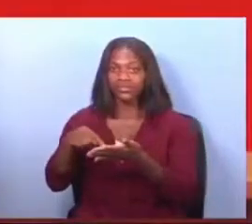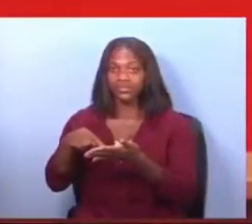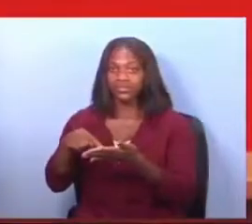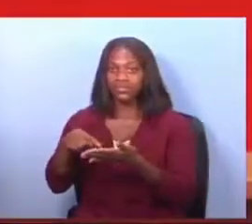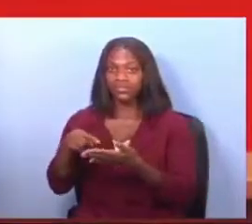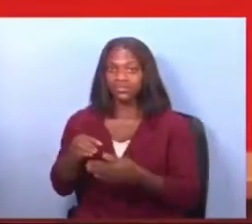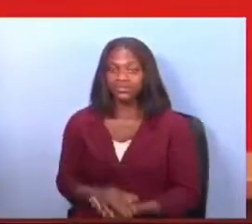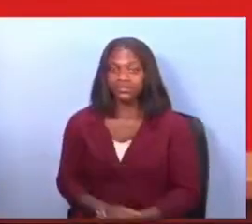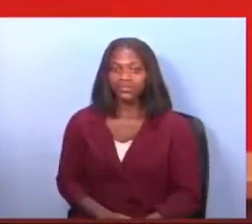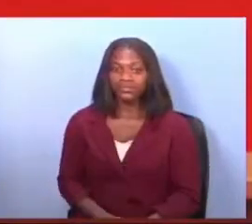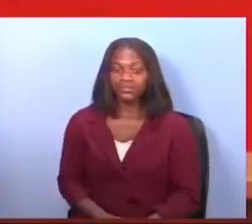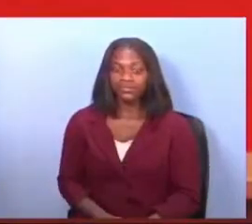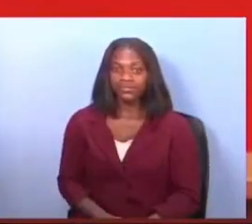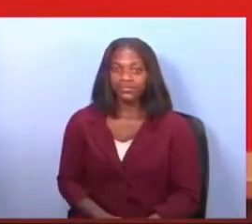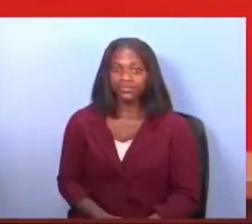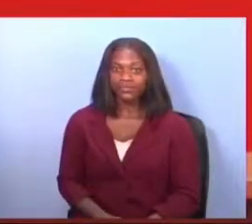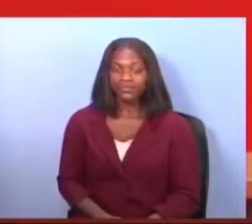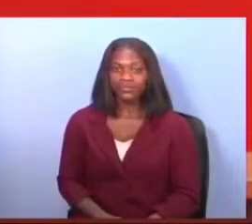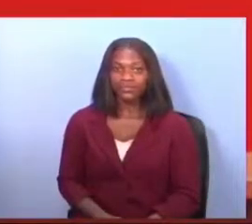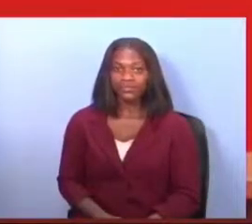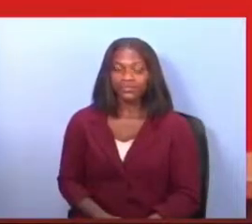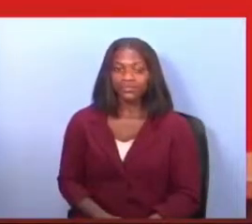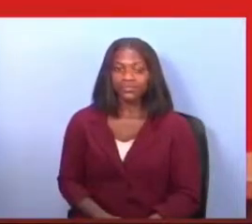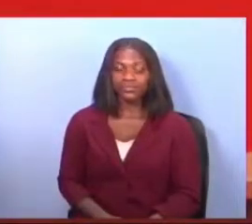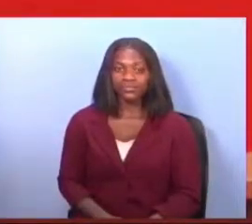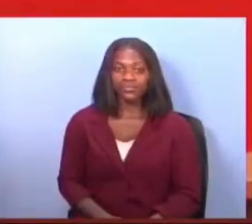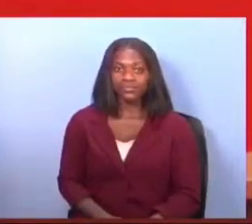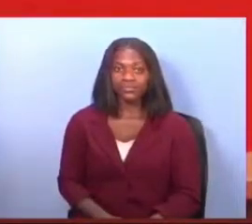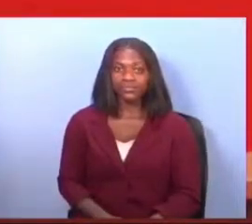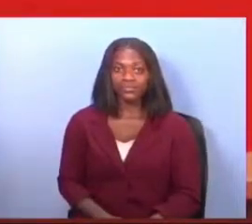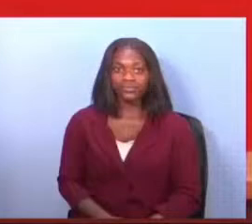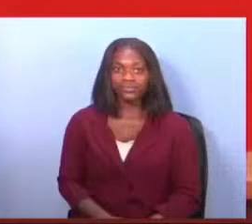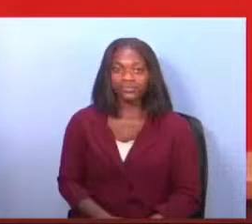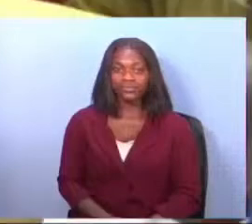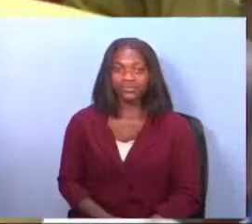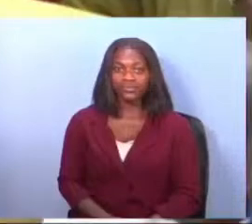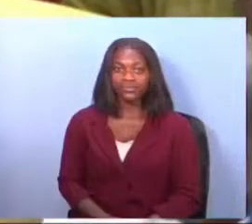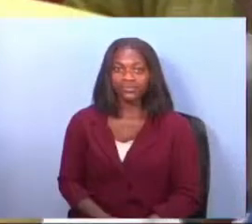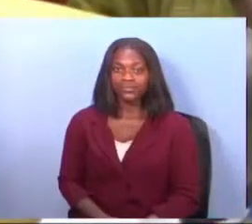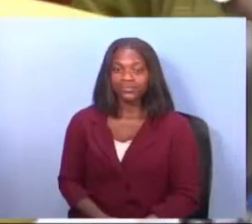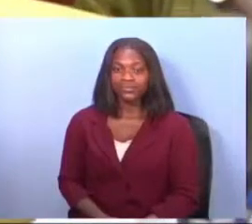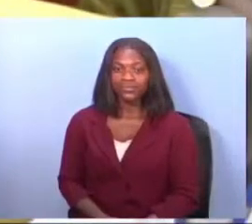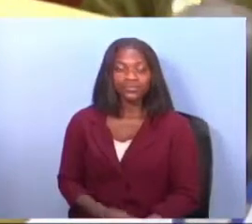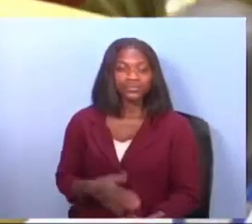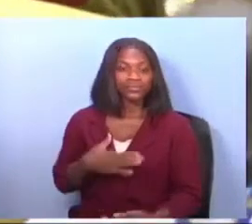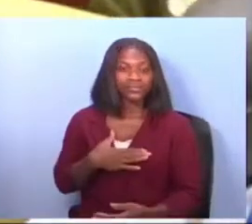Yes, Honorable Speaker, page 7, item 4, paragraph 12.